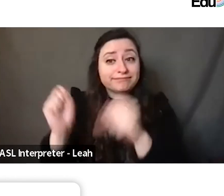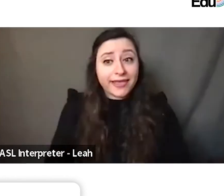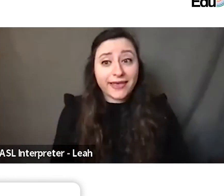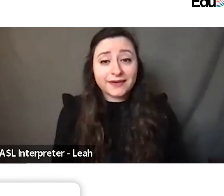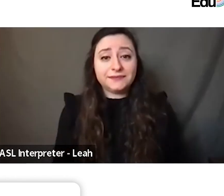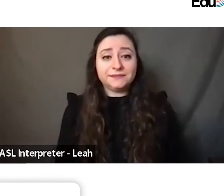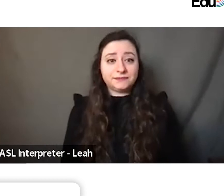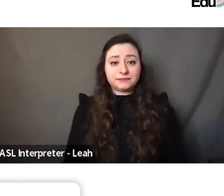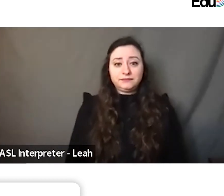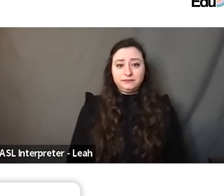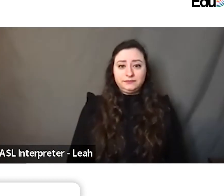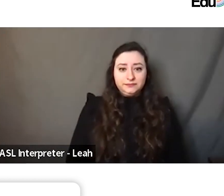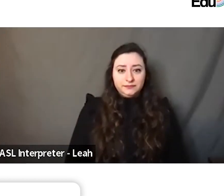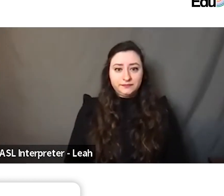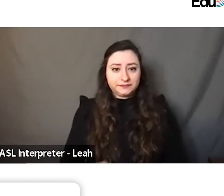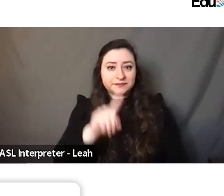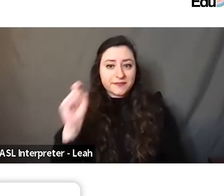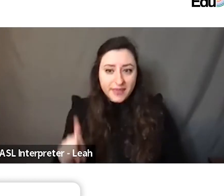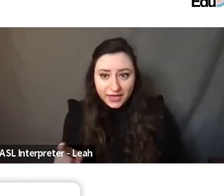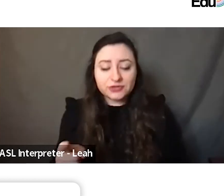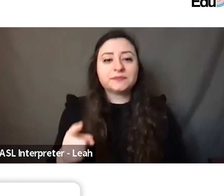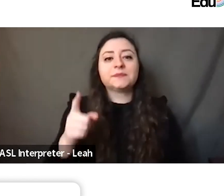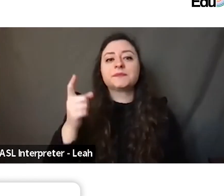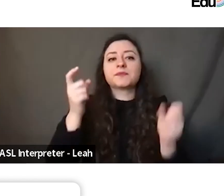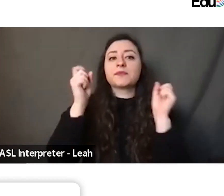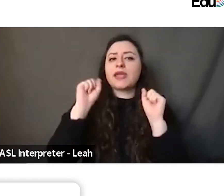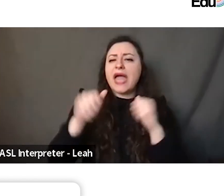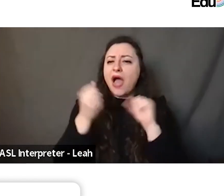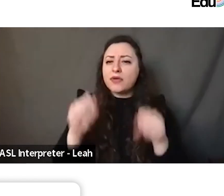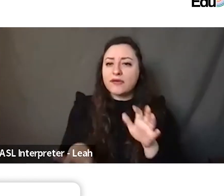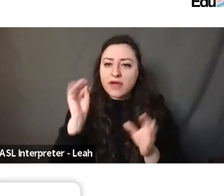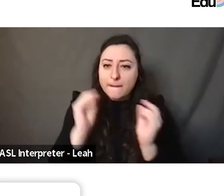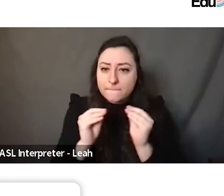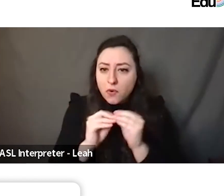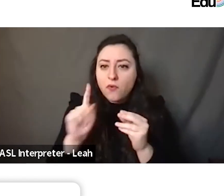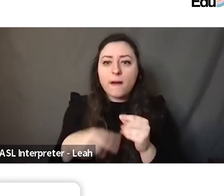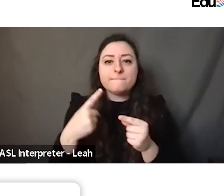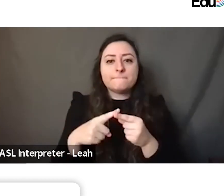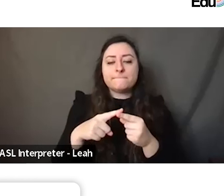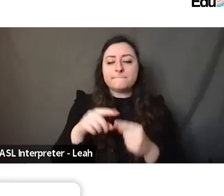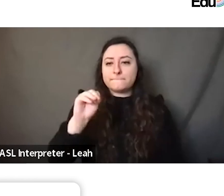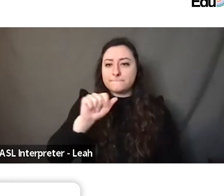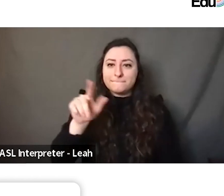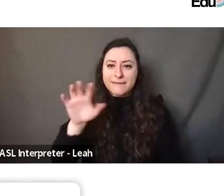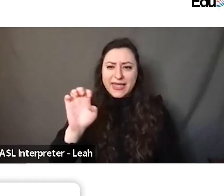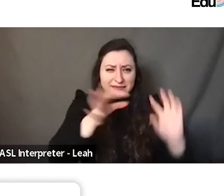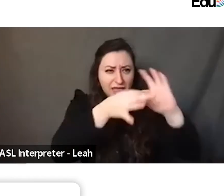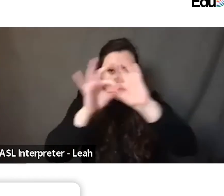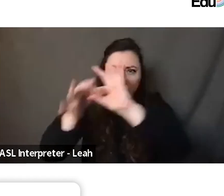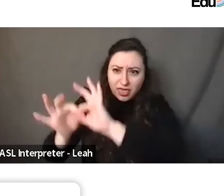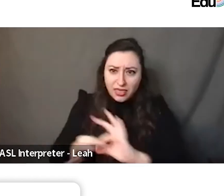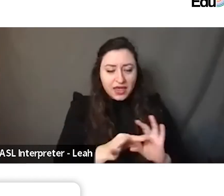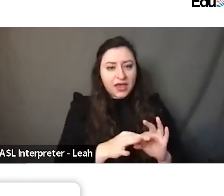Perfect. And a question for Greg, Joao, and Cameron. How can we find out more about the maize-like supply chain that connects